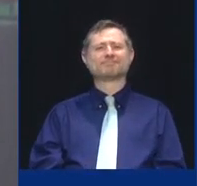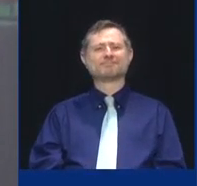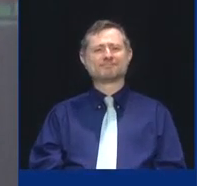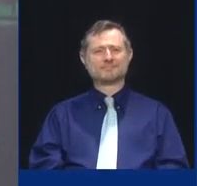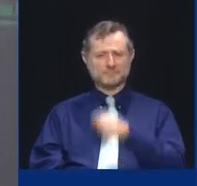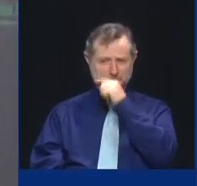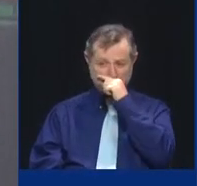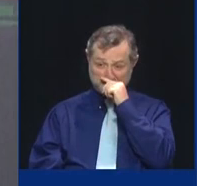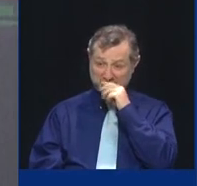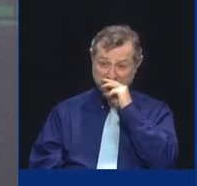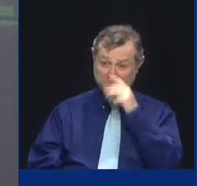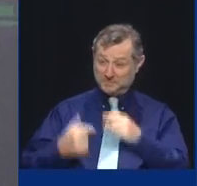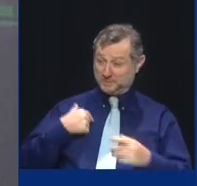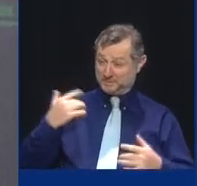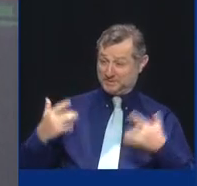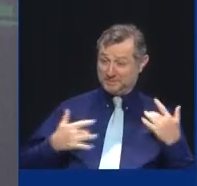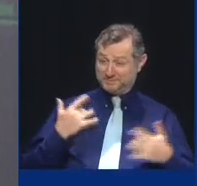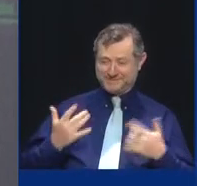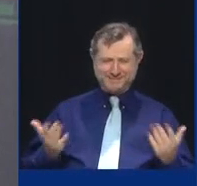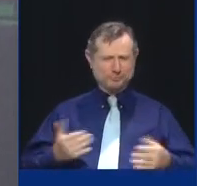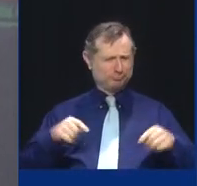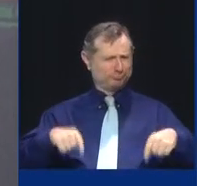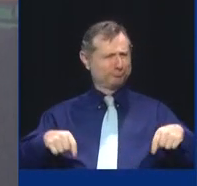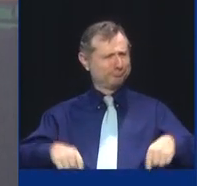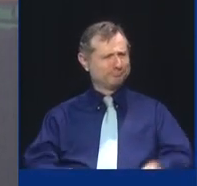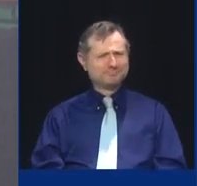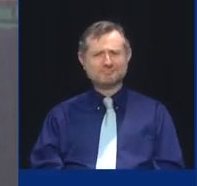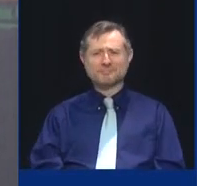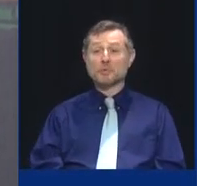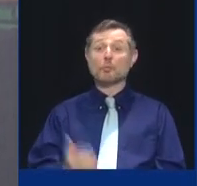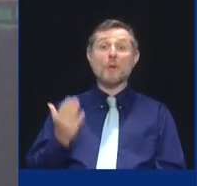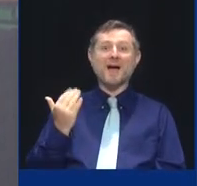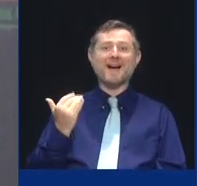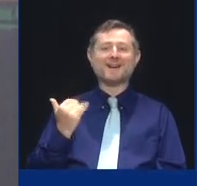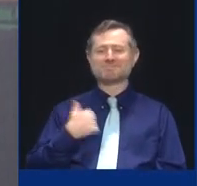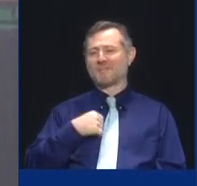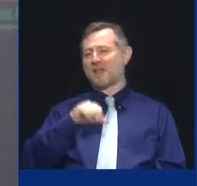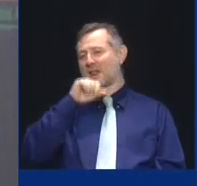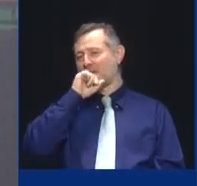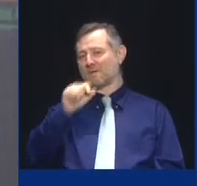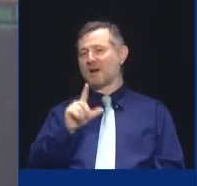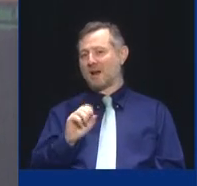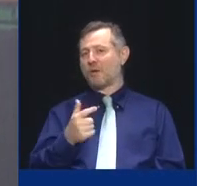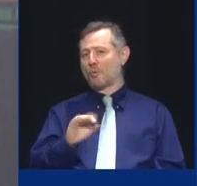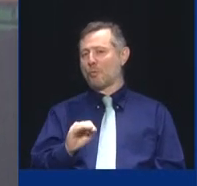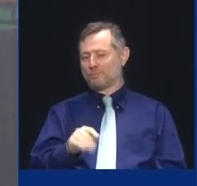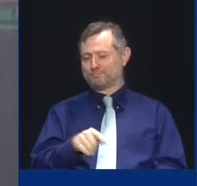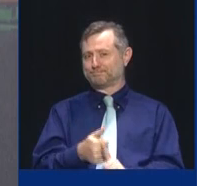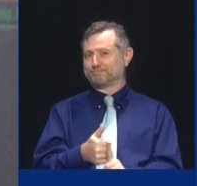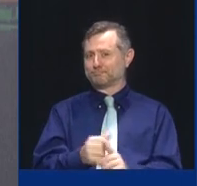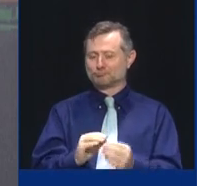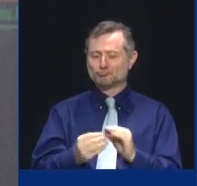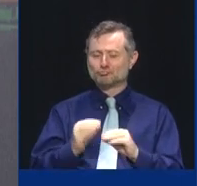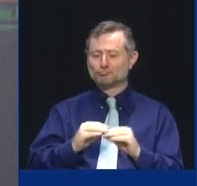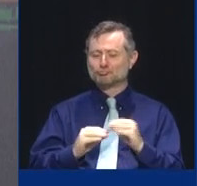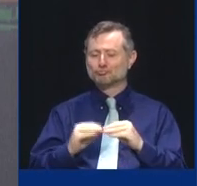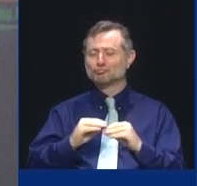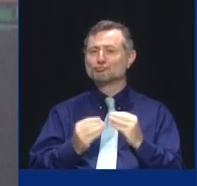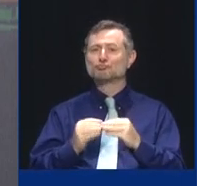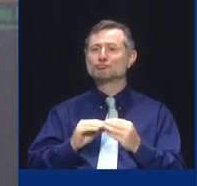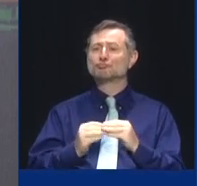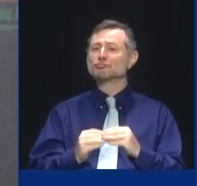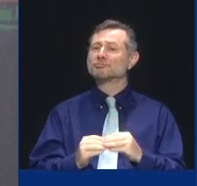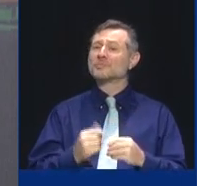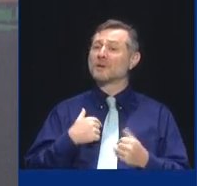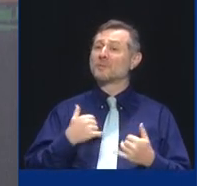I am so excited to be here. First of all, because I love Legos. I think I was with Legos before most